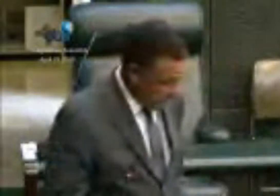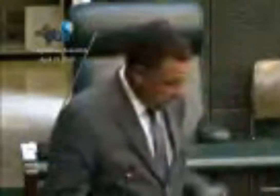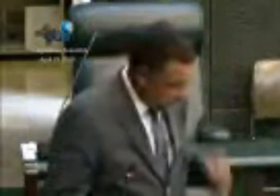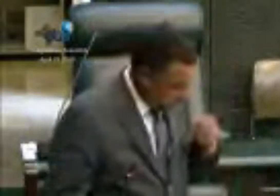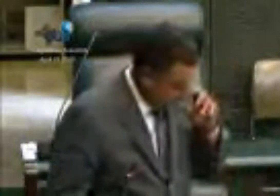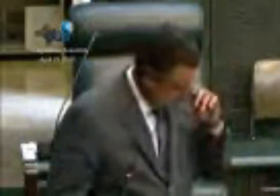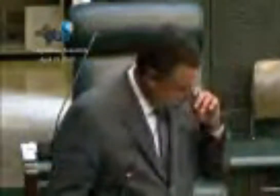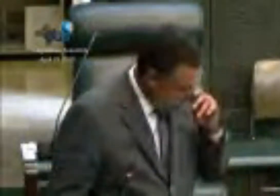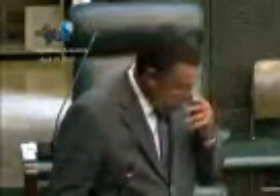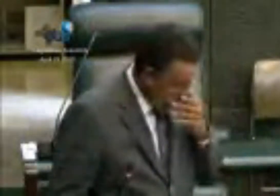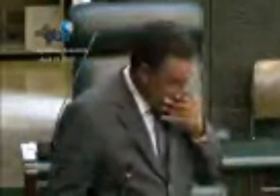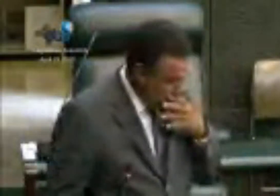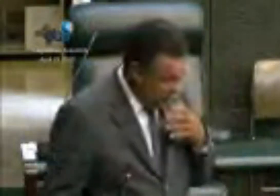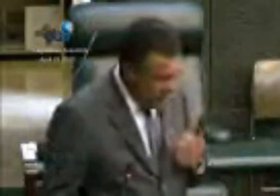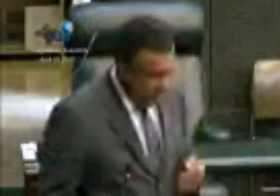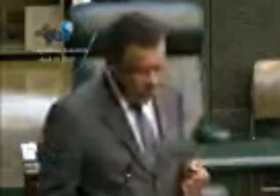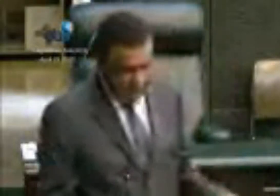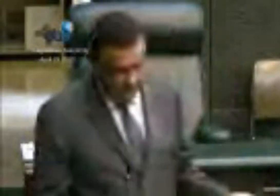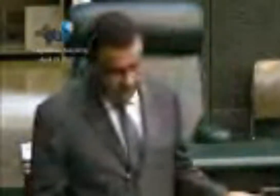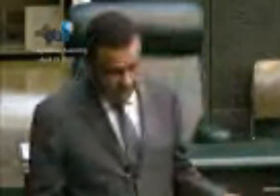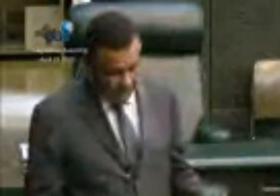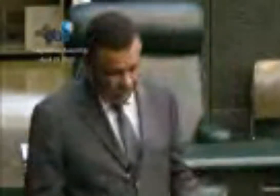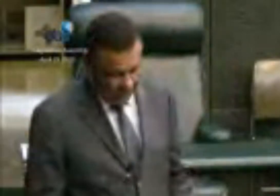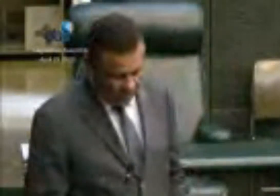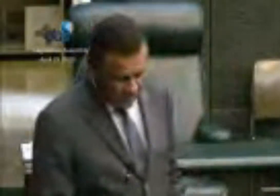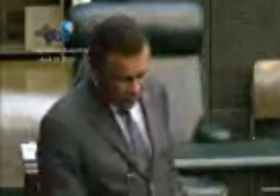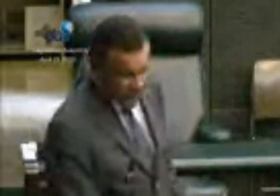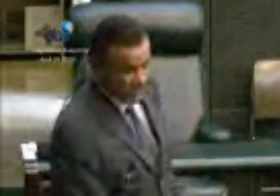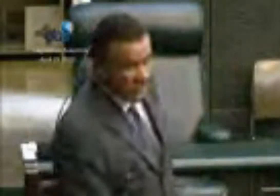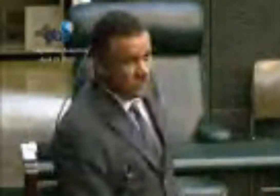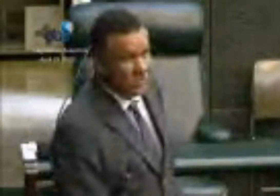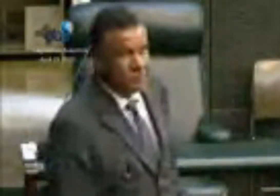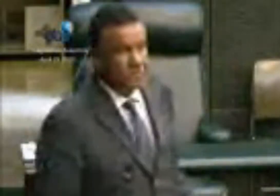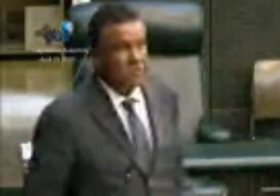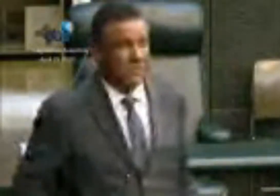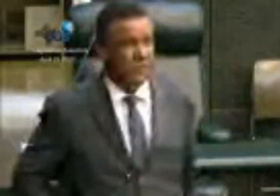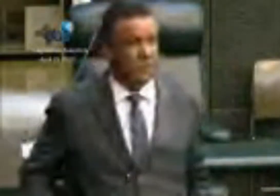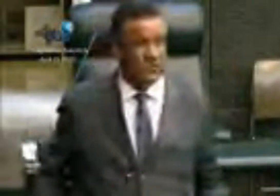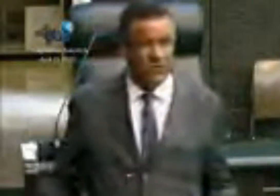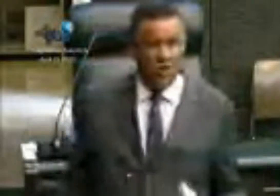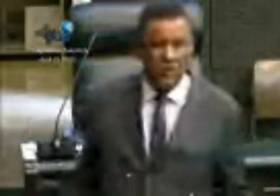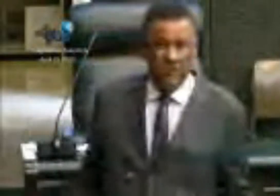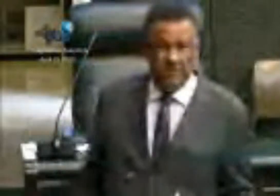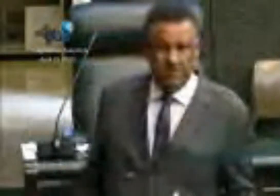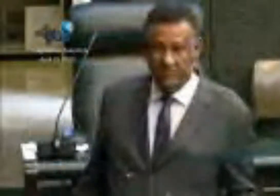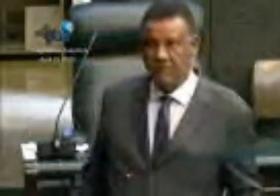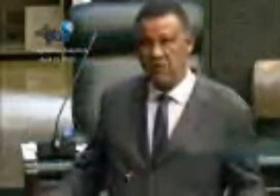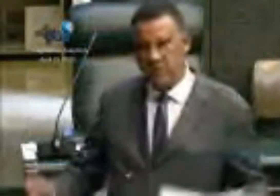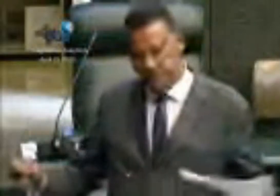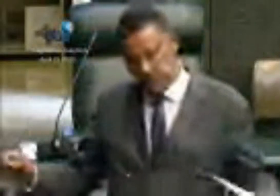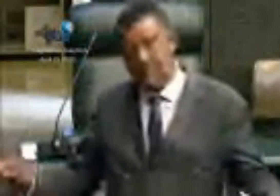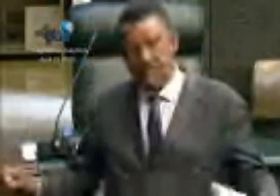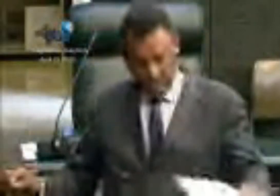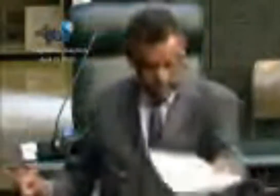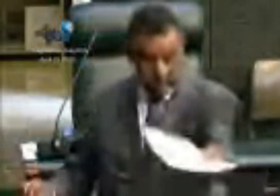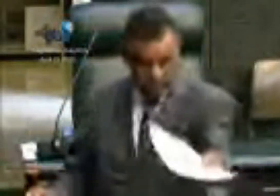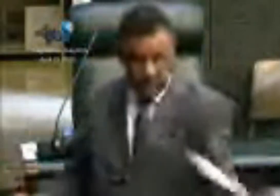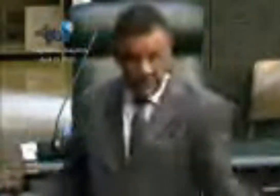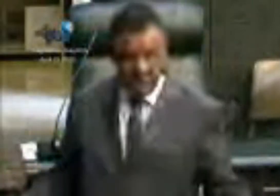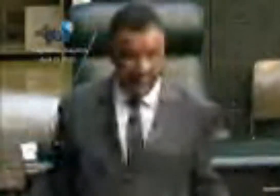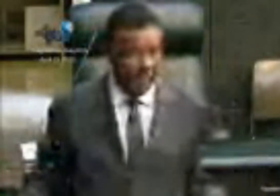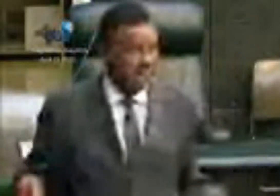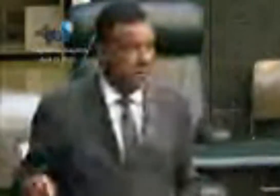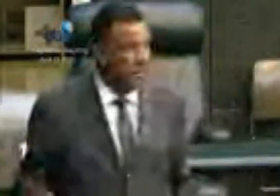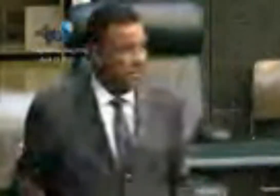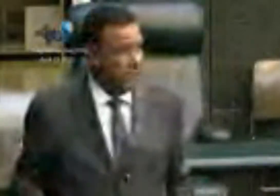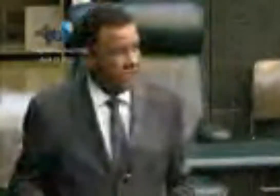our suggestion of $850 per month was not considered, you told me, was because the